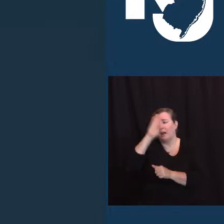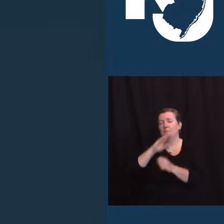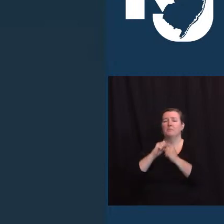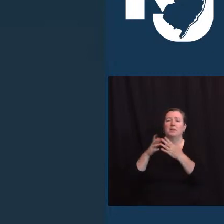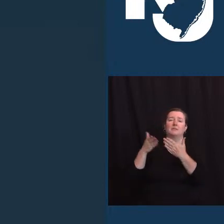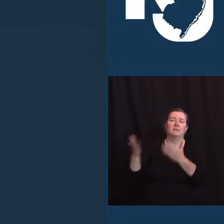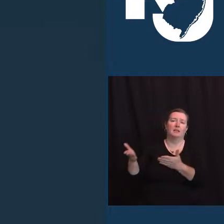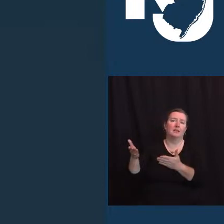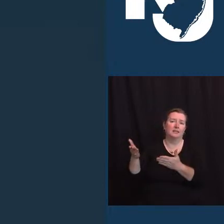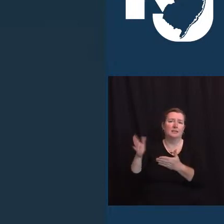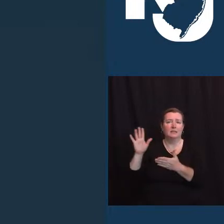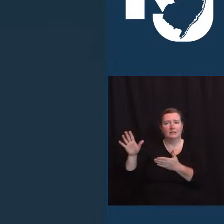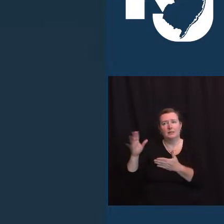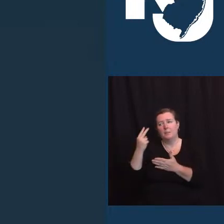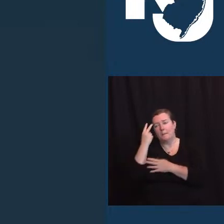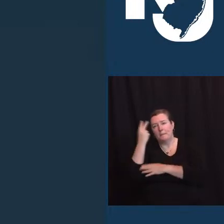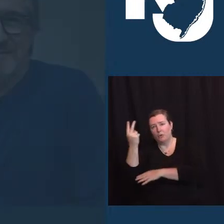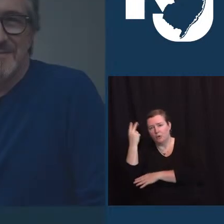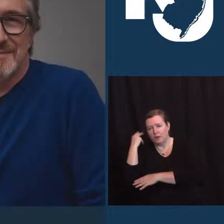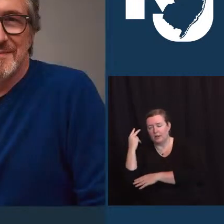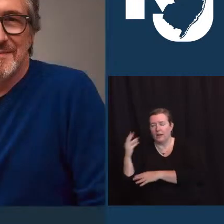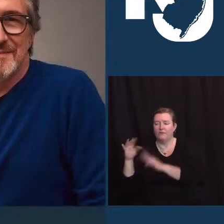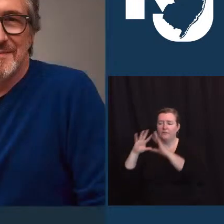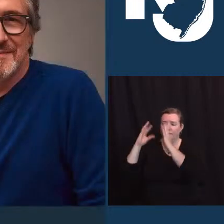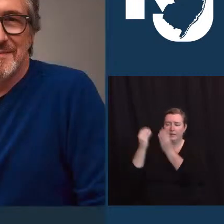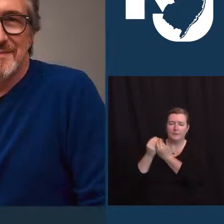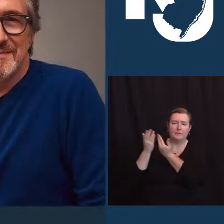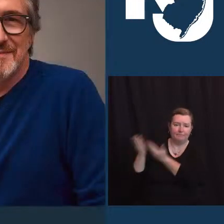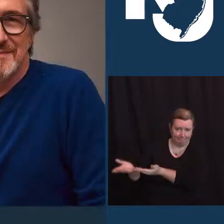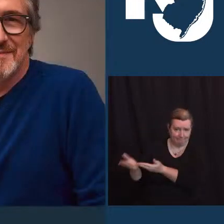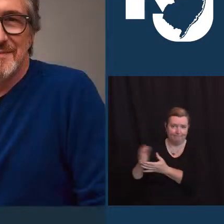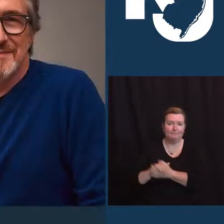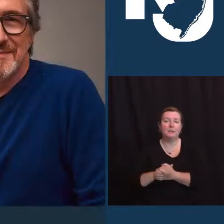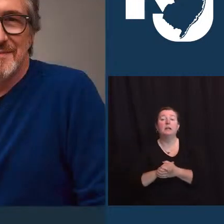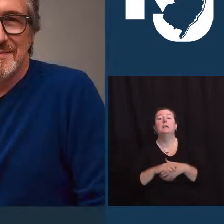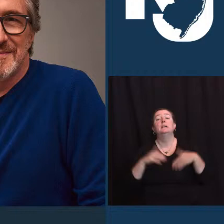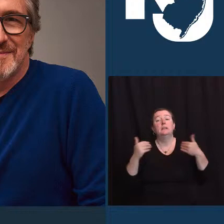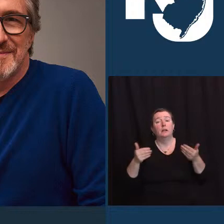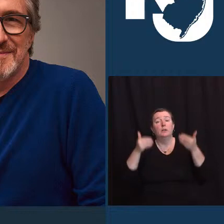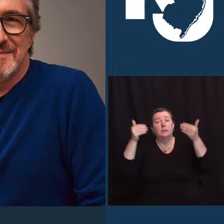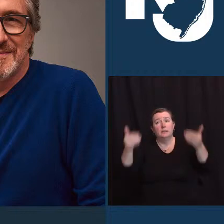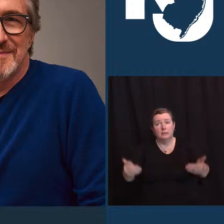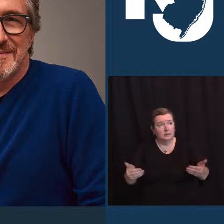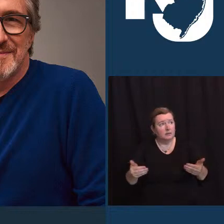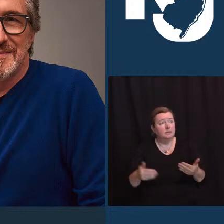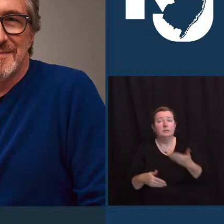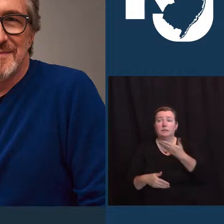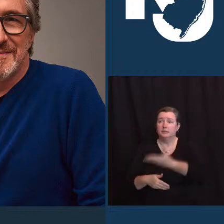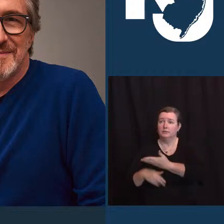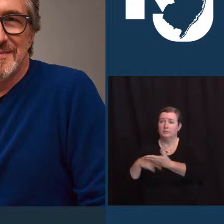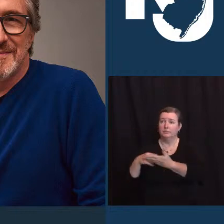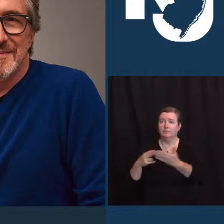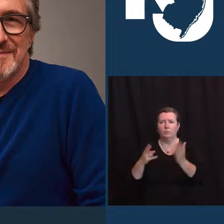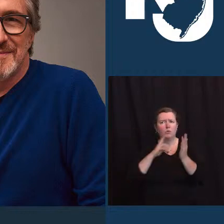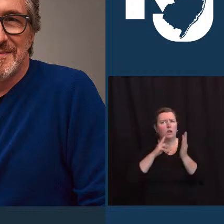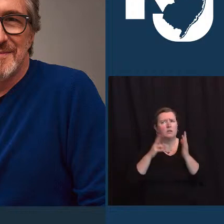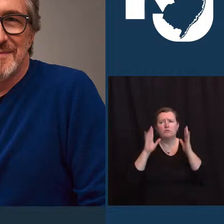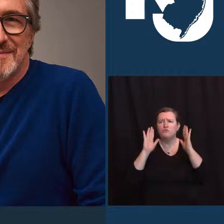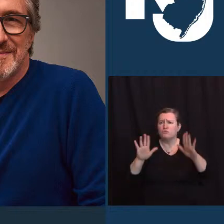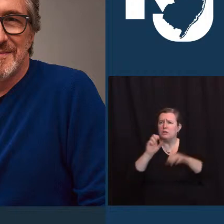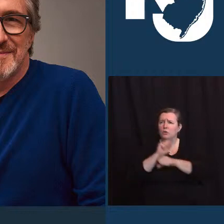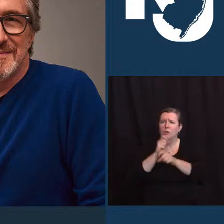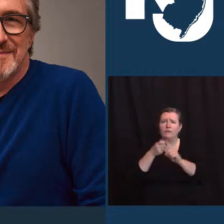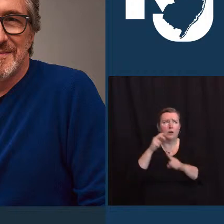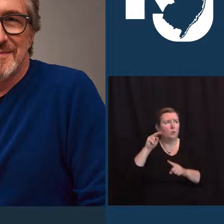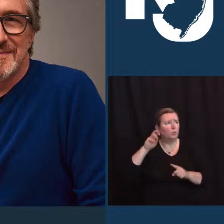his memory and family. Let's close for today by recognizing the tremendous work of Newark